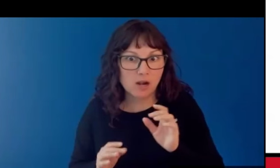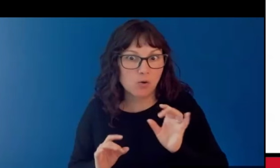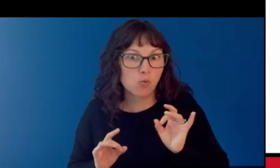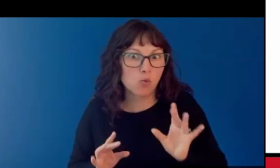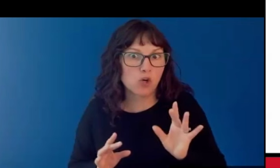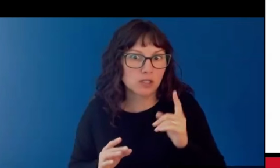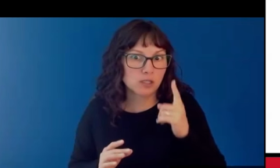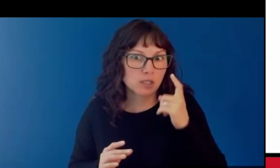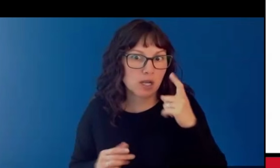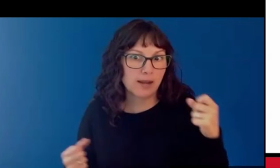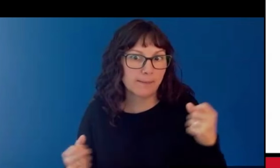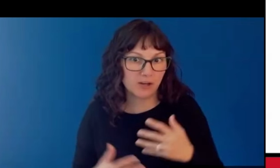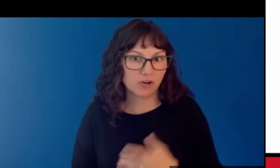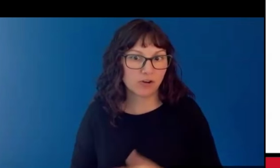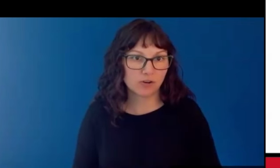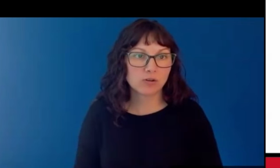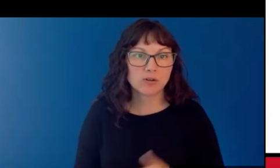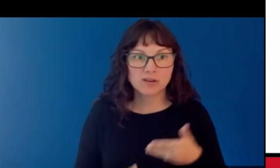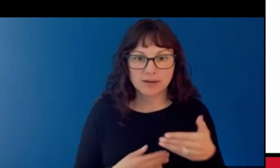Next slide, please.